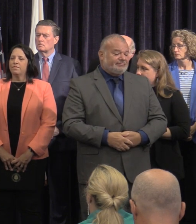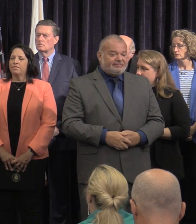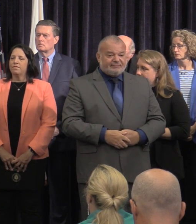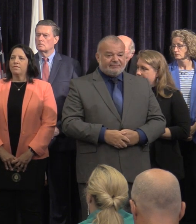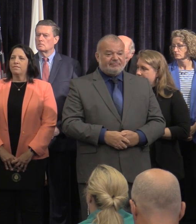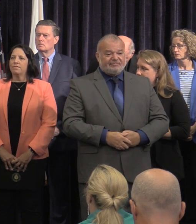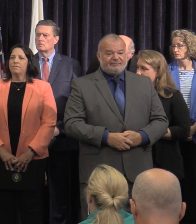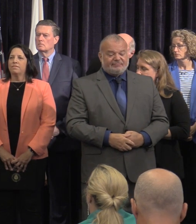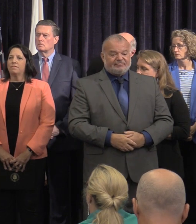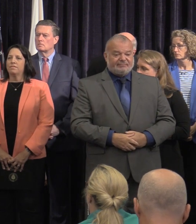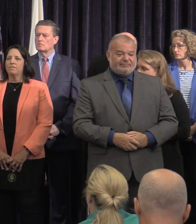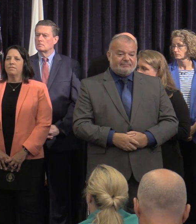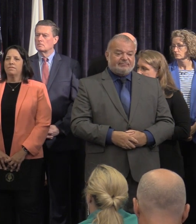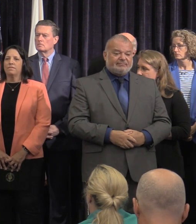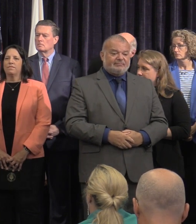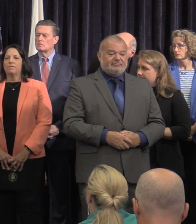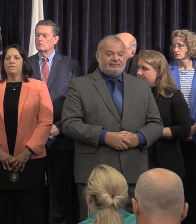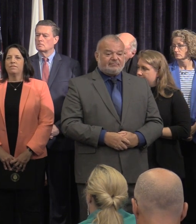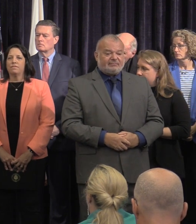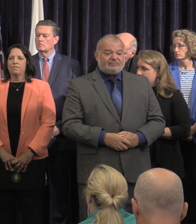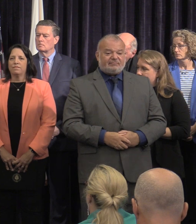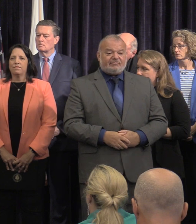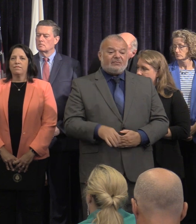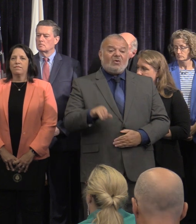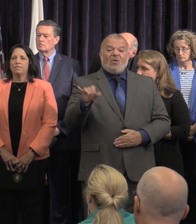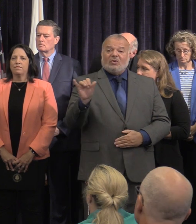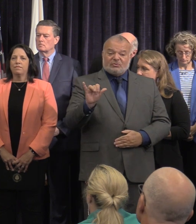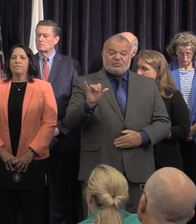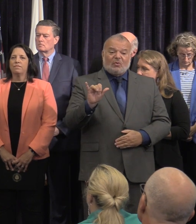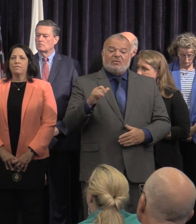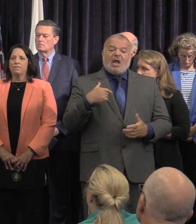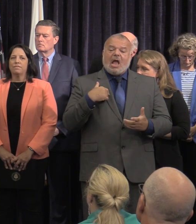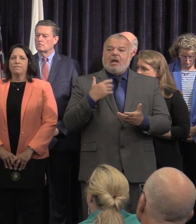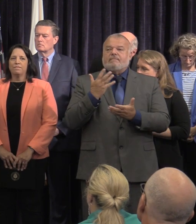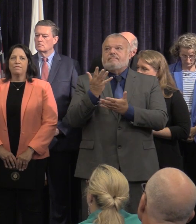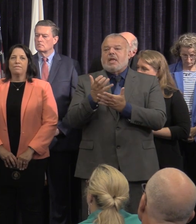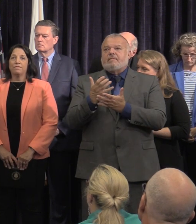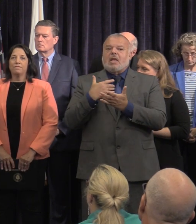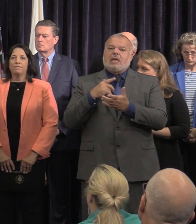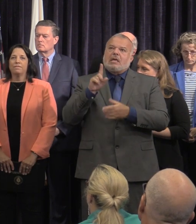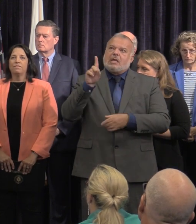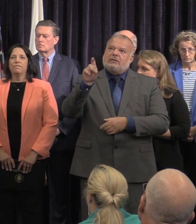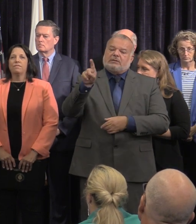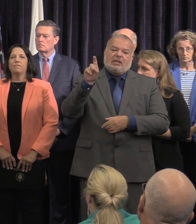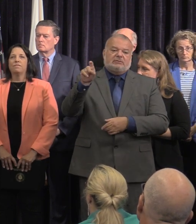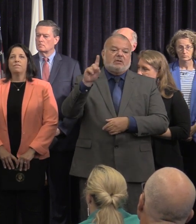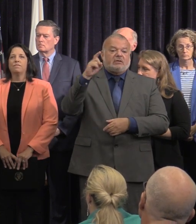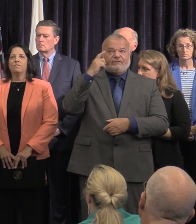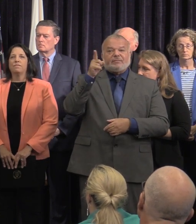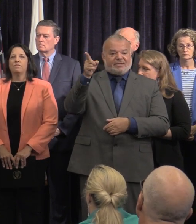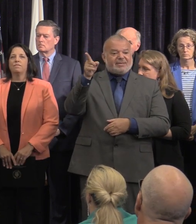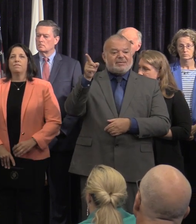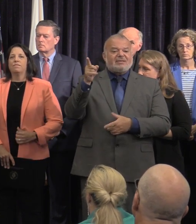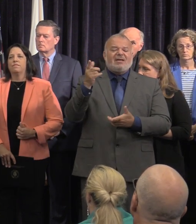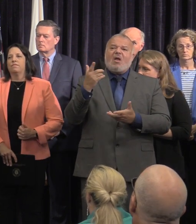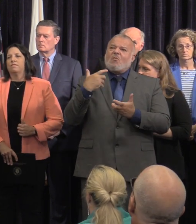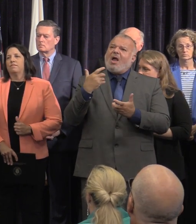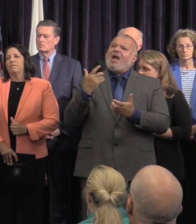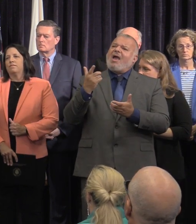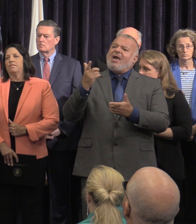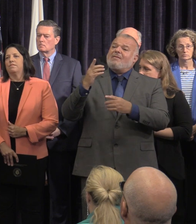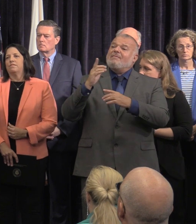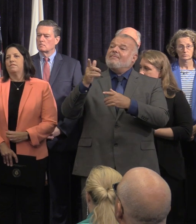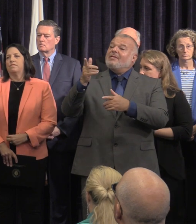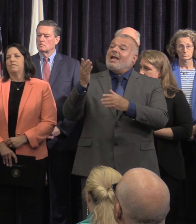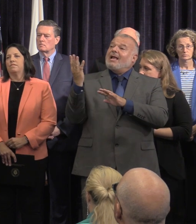critically, I am delivering an urgent and formal appeal to the federal government for intervention and